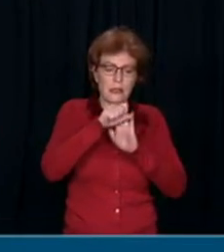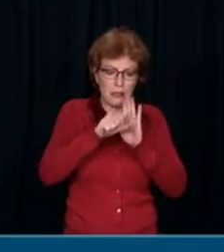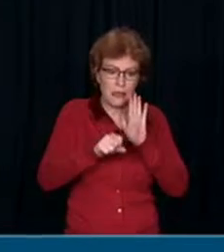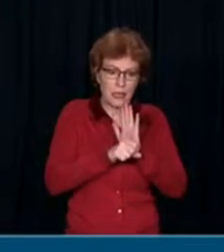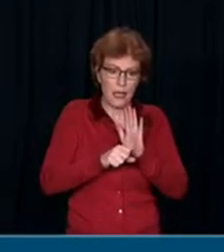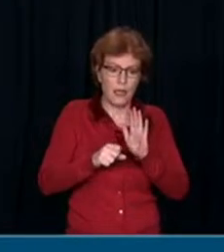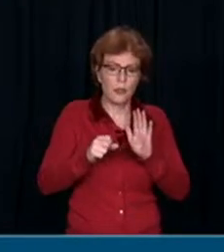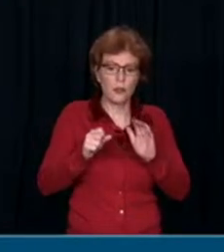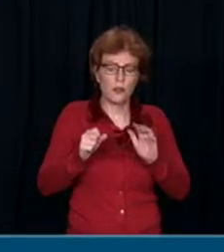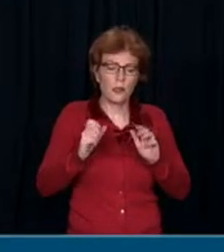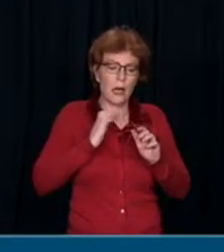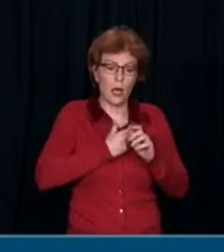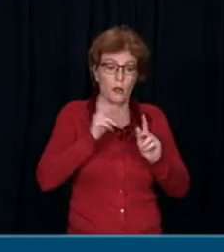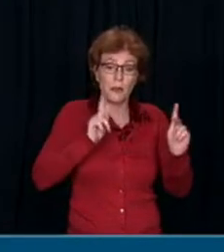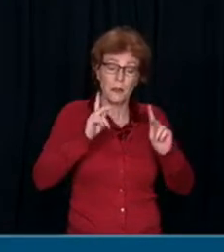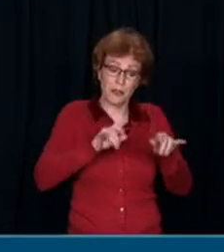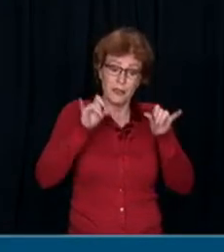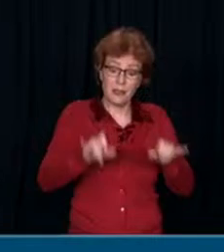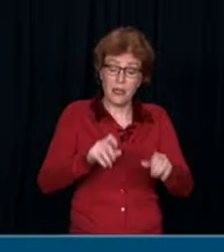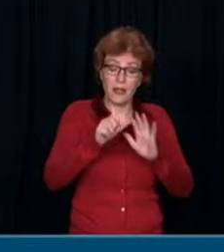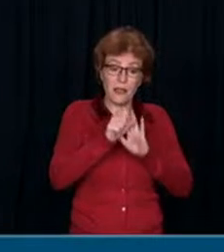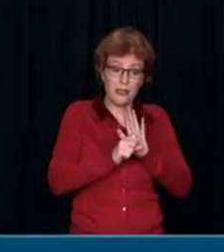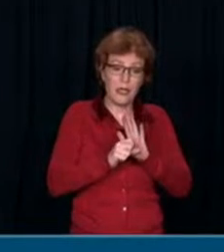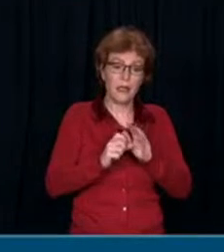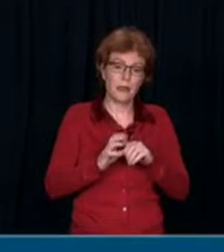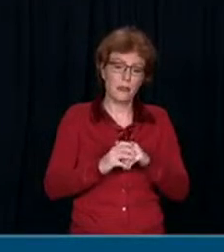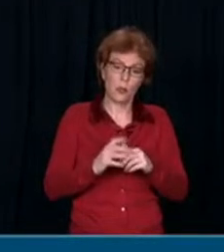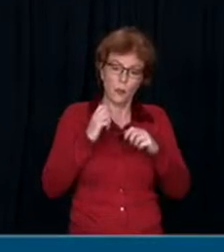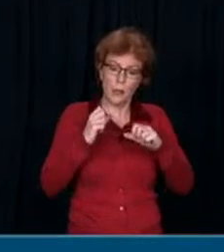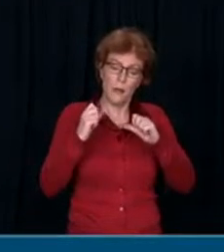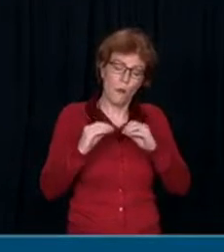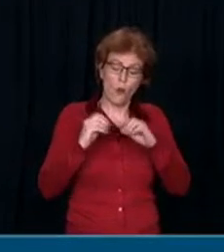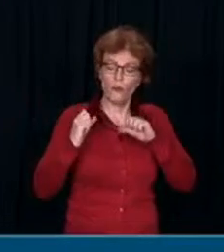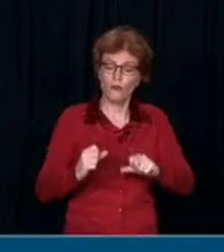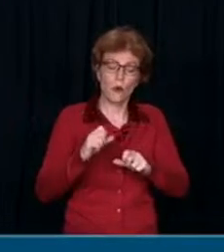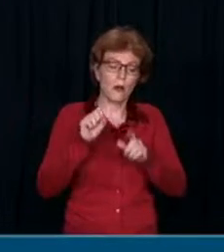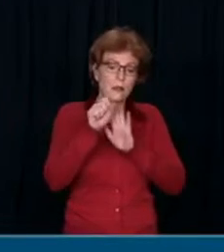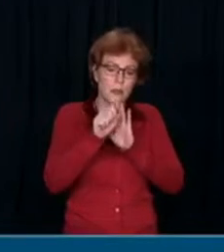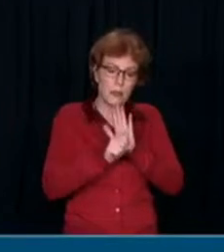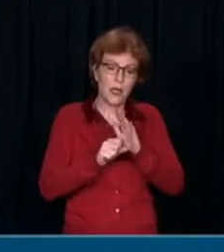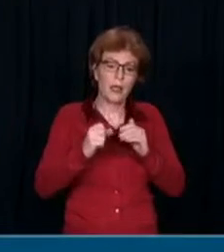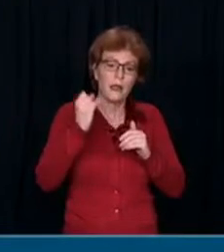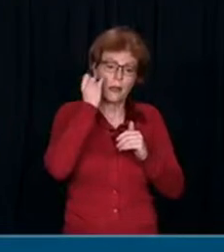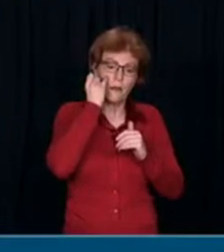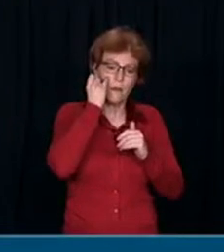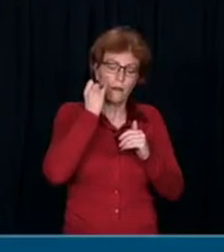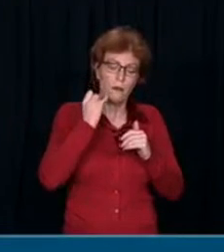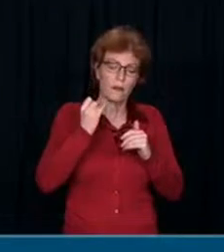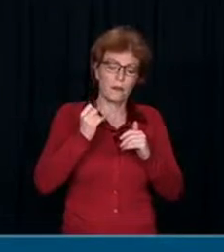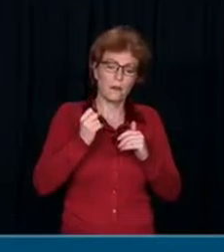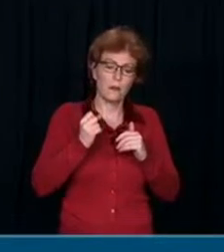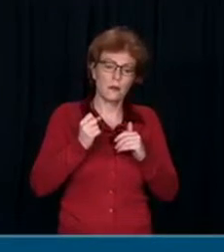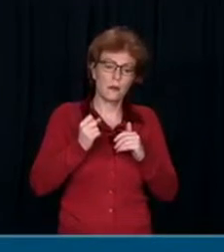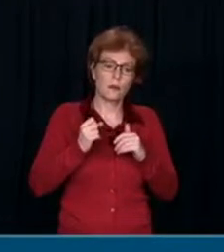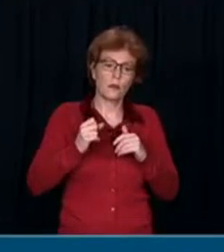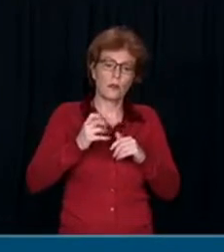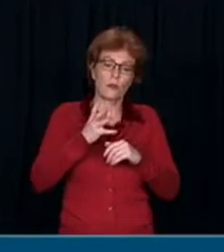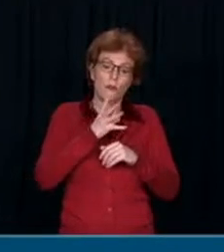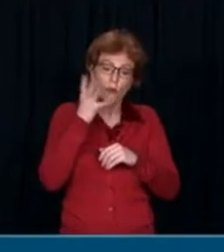so that, our people can stay in the state. It'll be a stronger state if our our